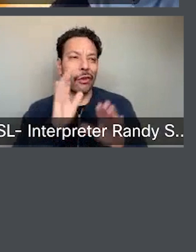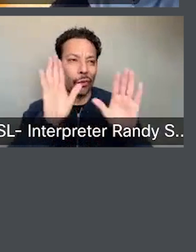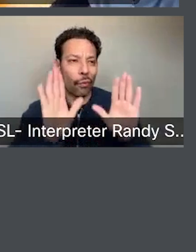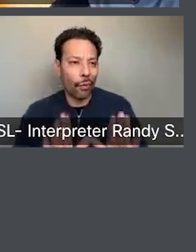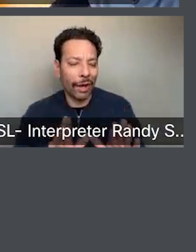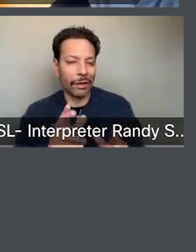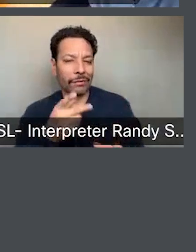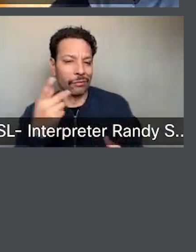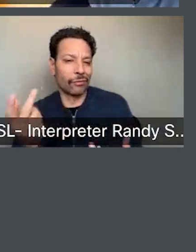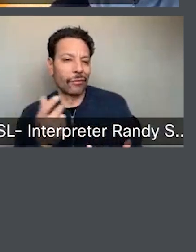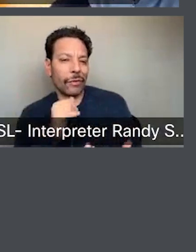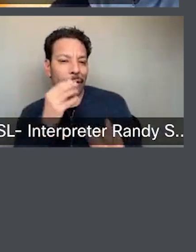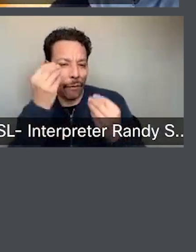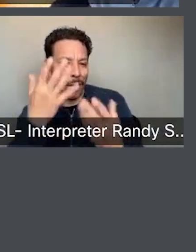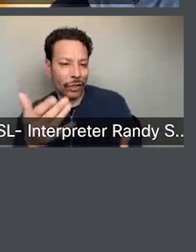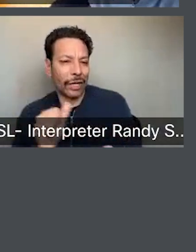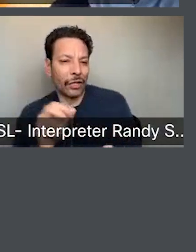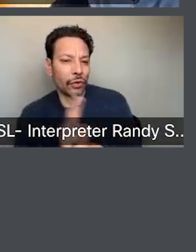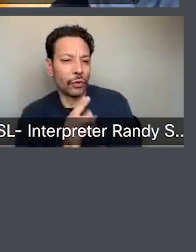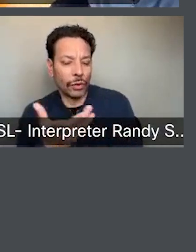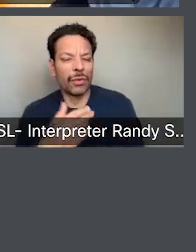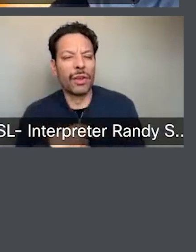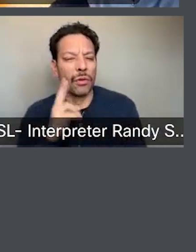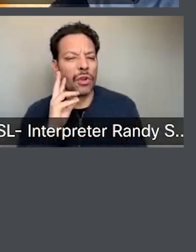other things as we move forward.